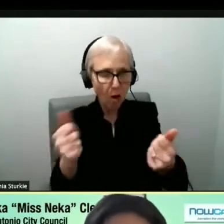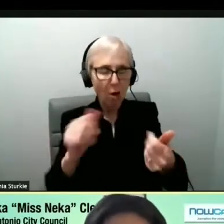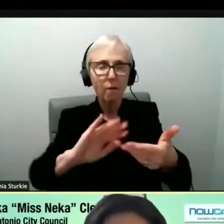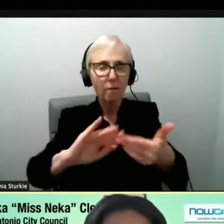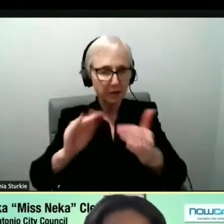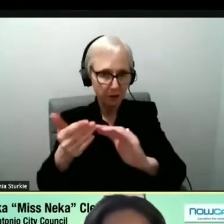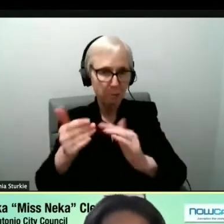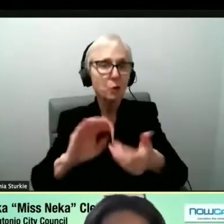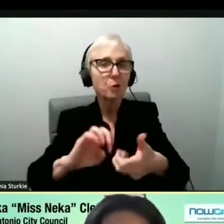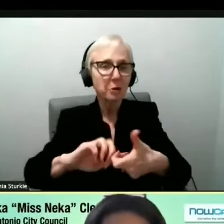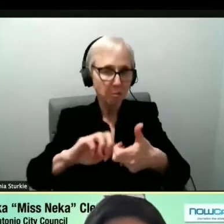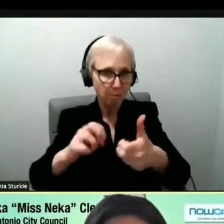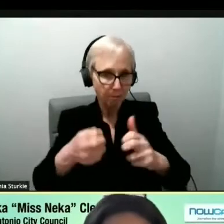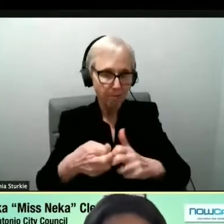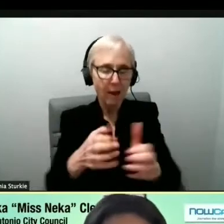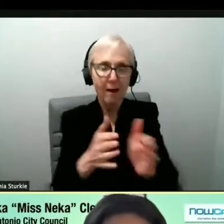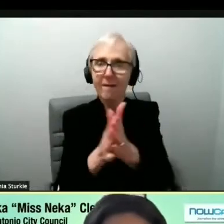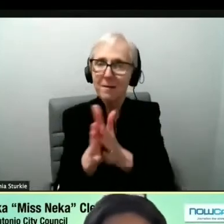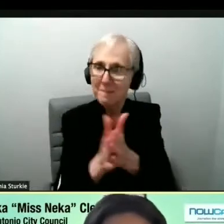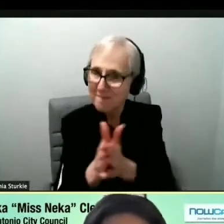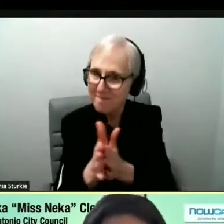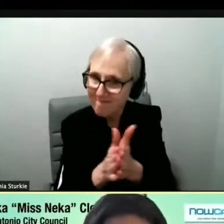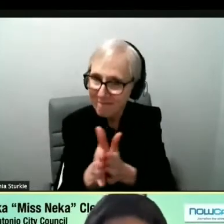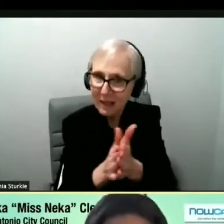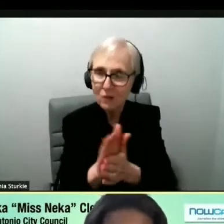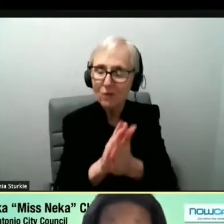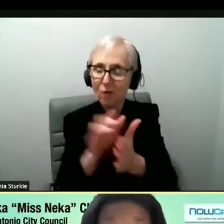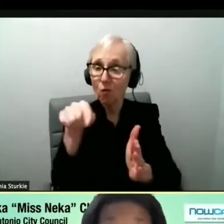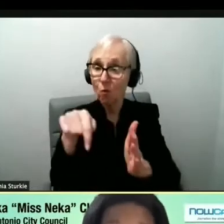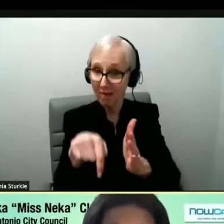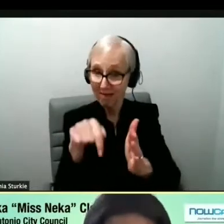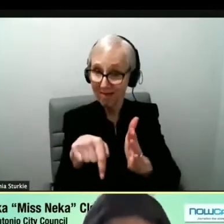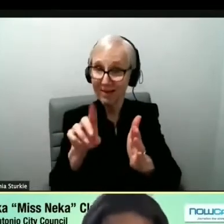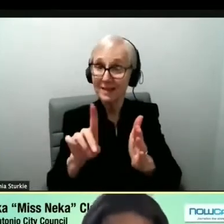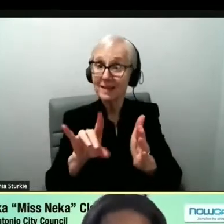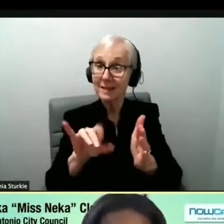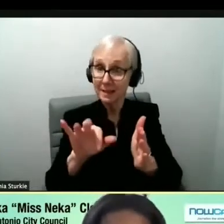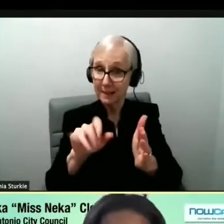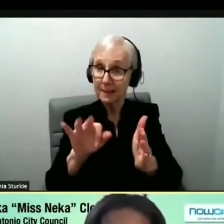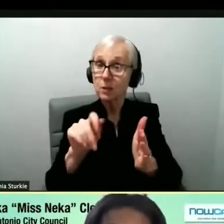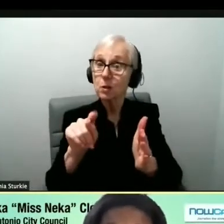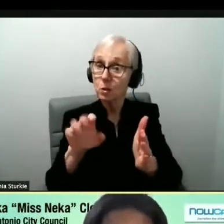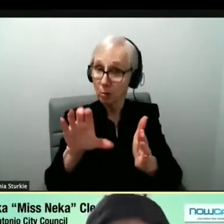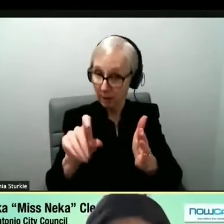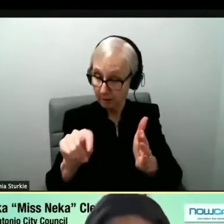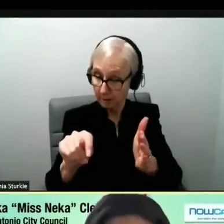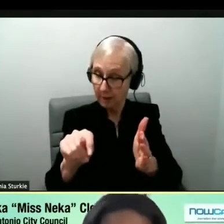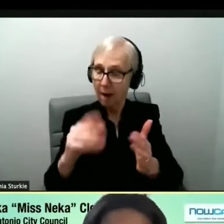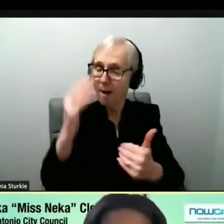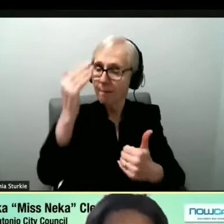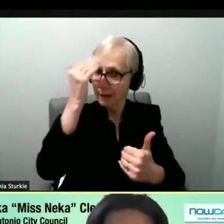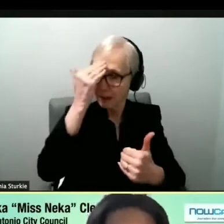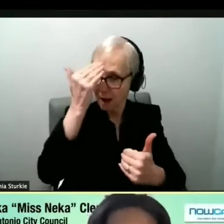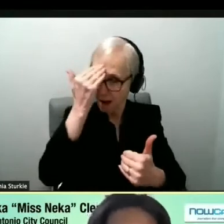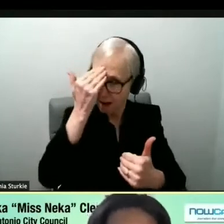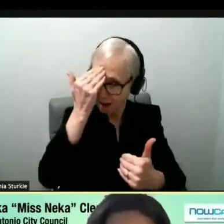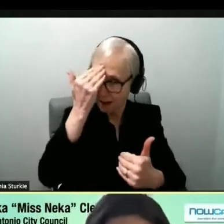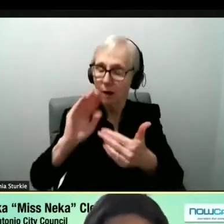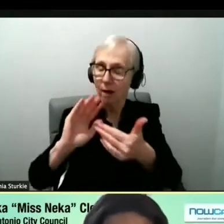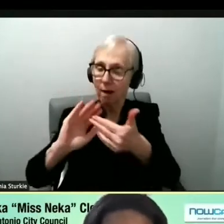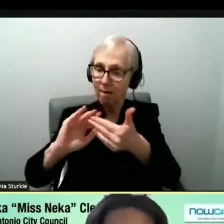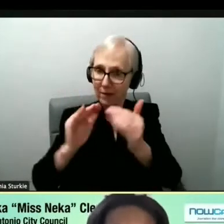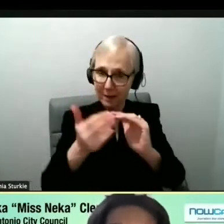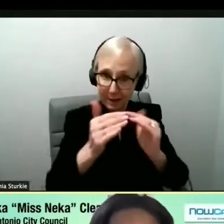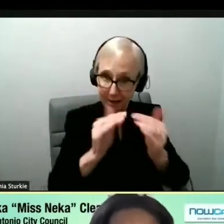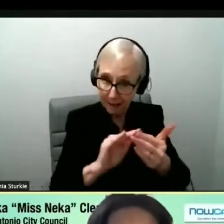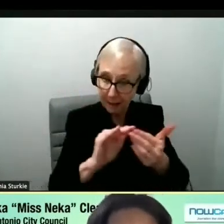it's all about. I have a passion for this district and for this city. I am very knowledgeable about how the city is